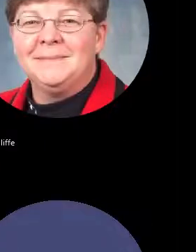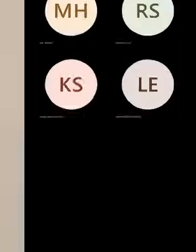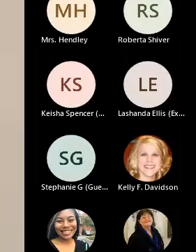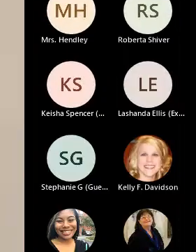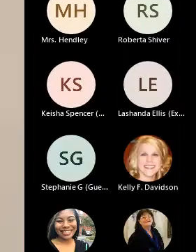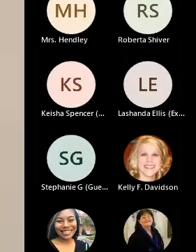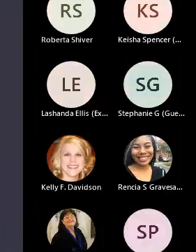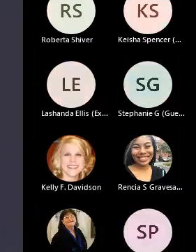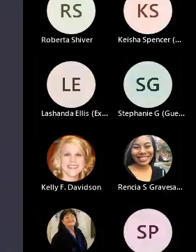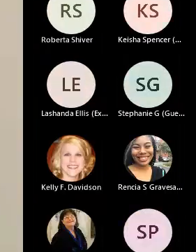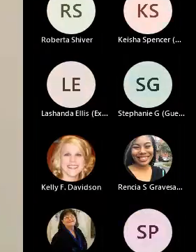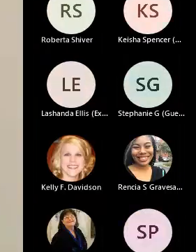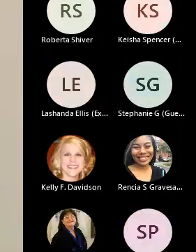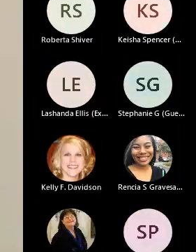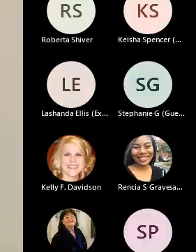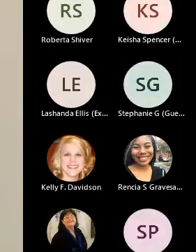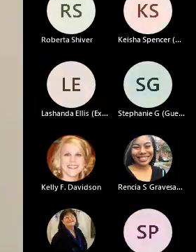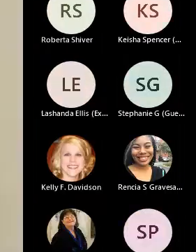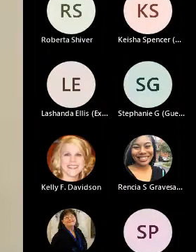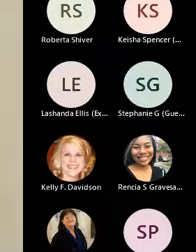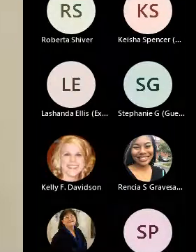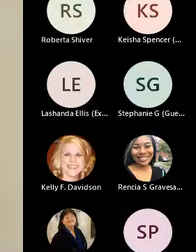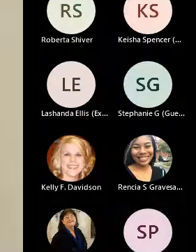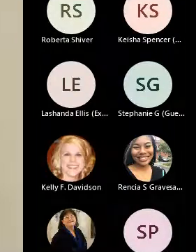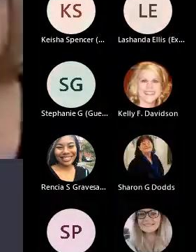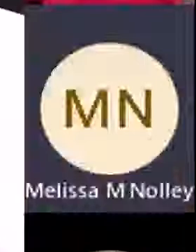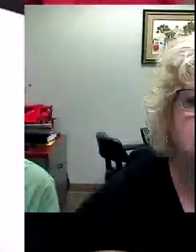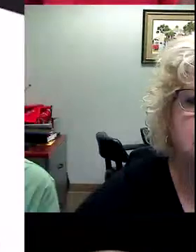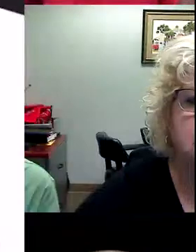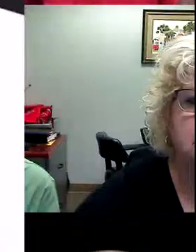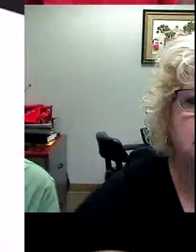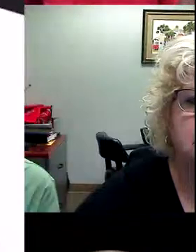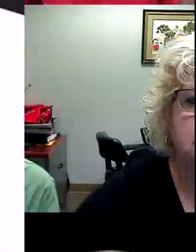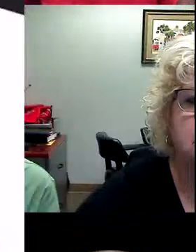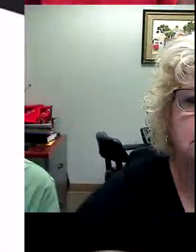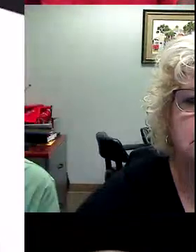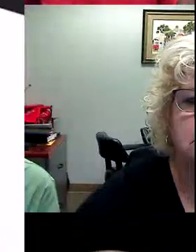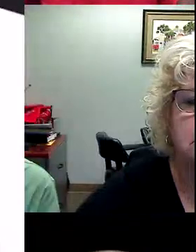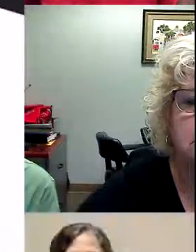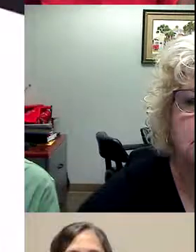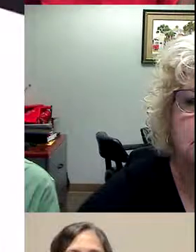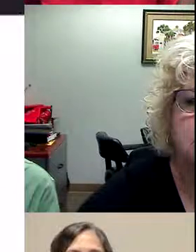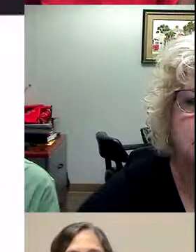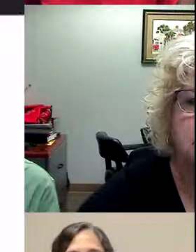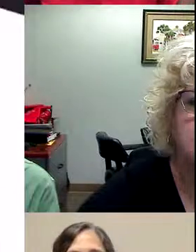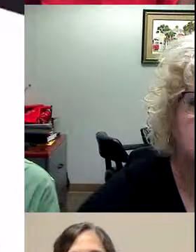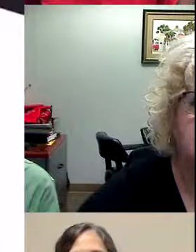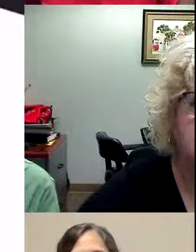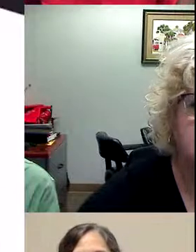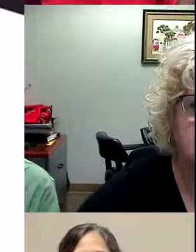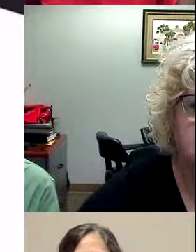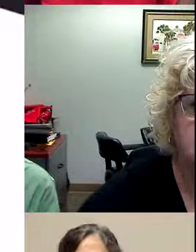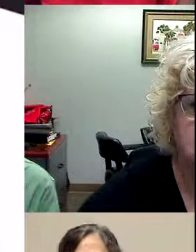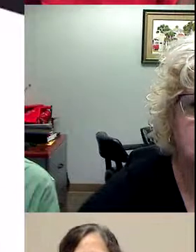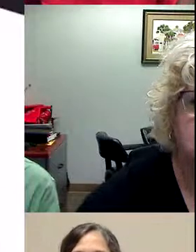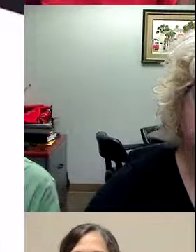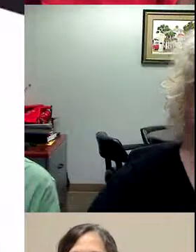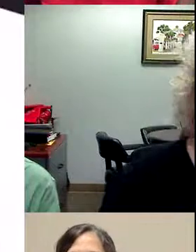going to be Dr. Deborah Payne, Dr. Karen Terry, and Dr. Barbara